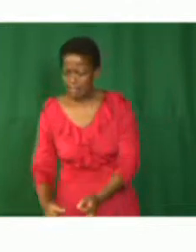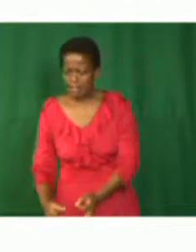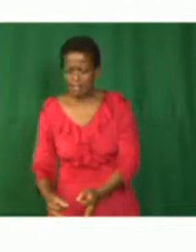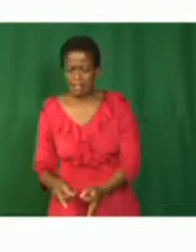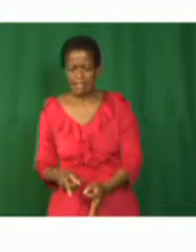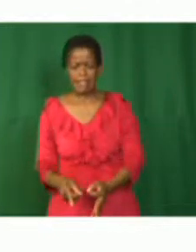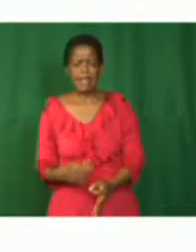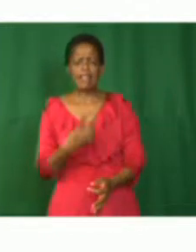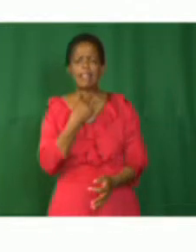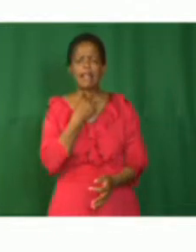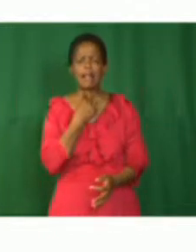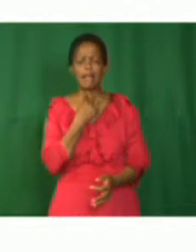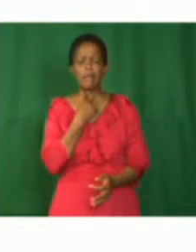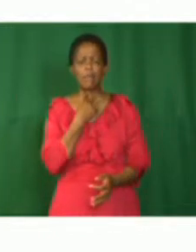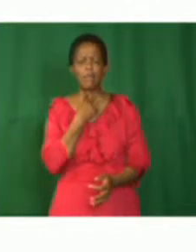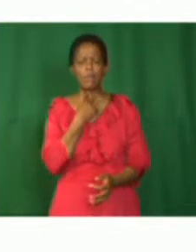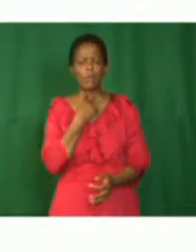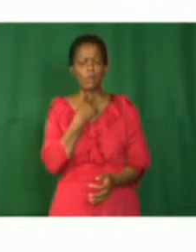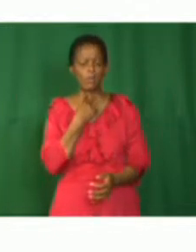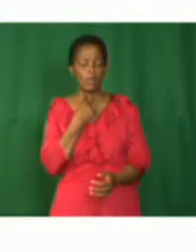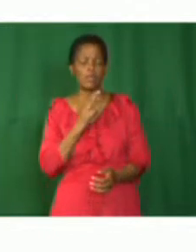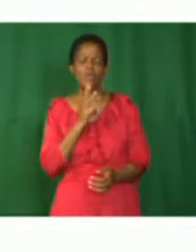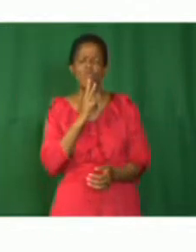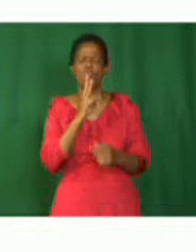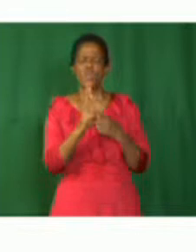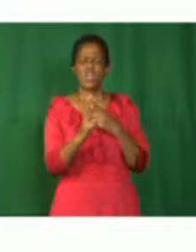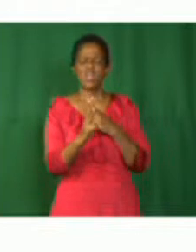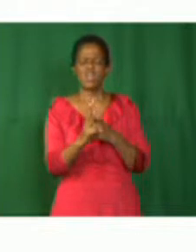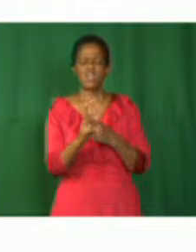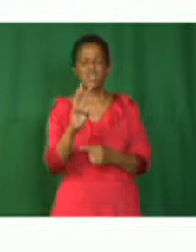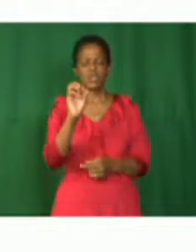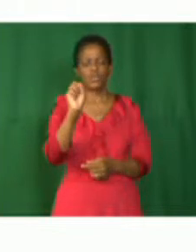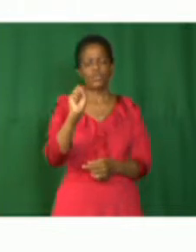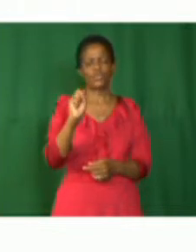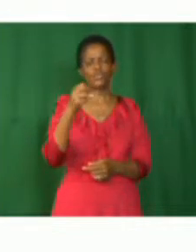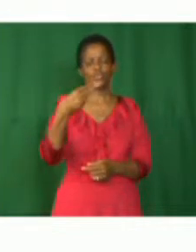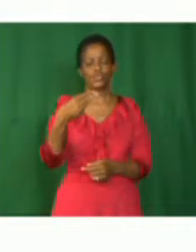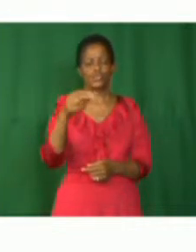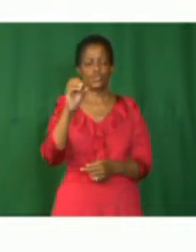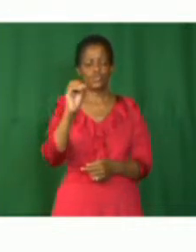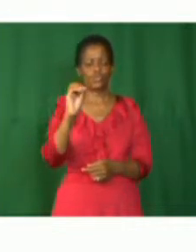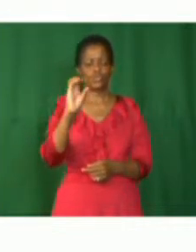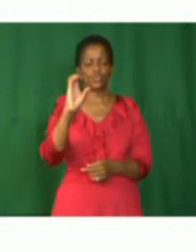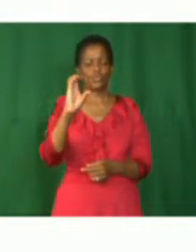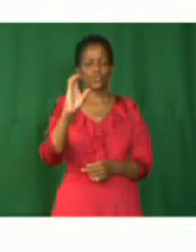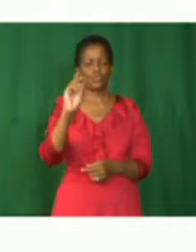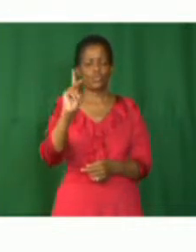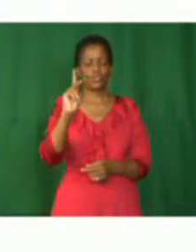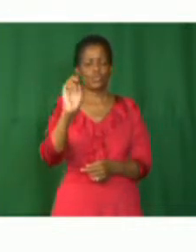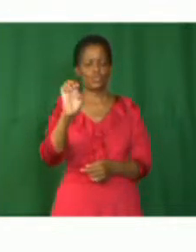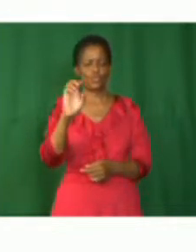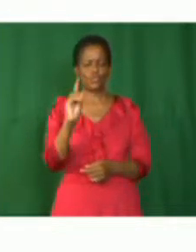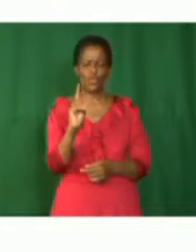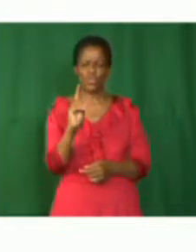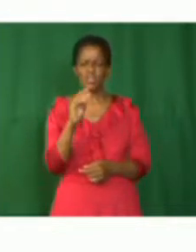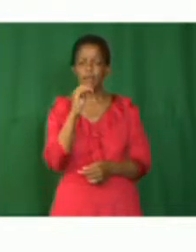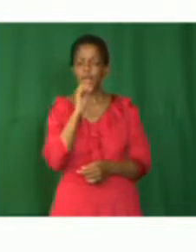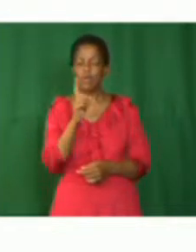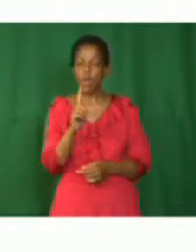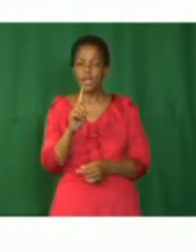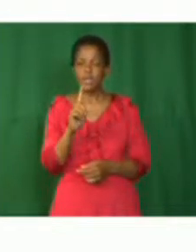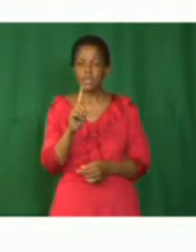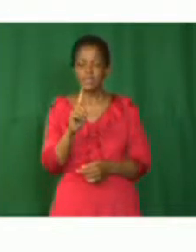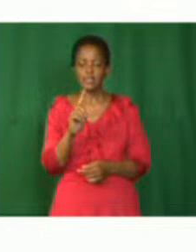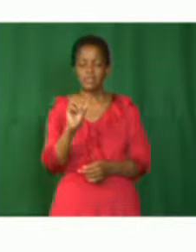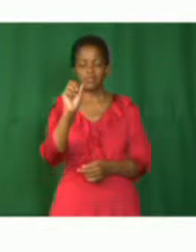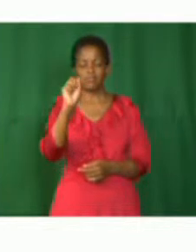Symmetry. What does the word shocked means? If the boy is saying they